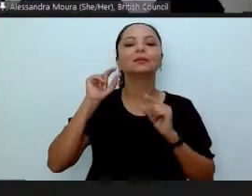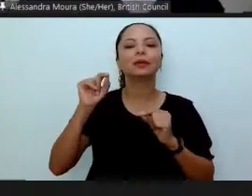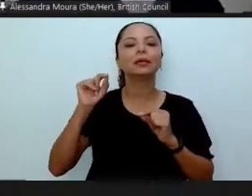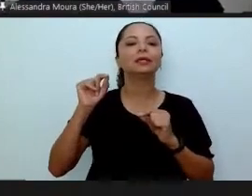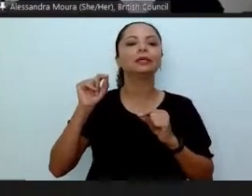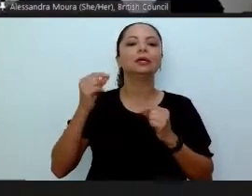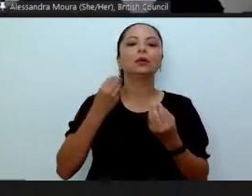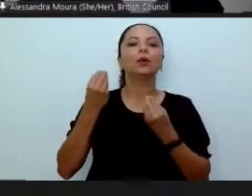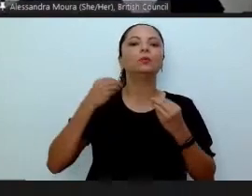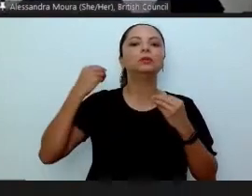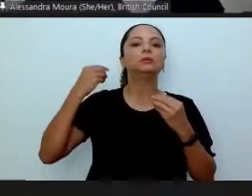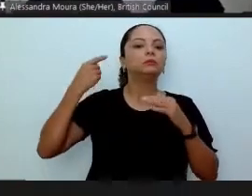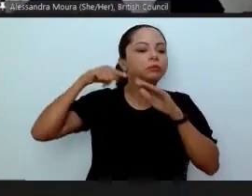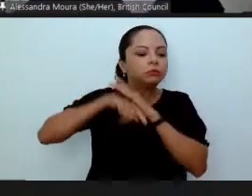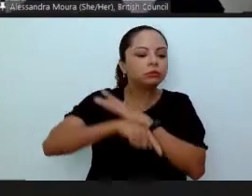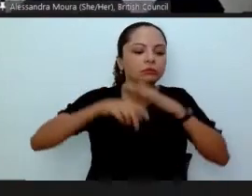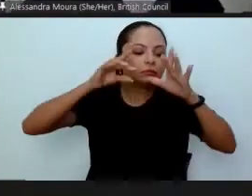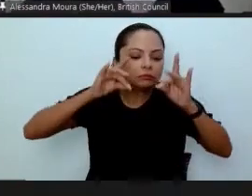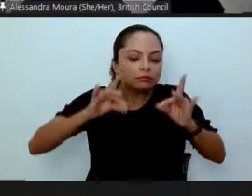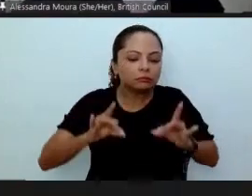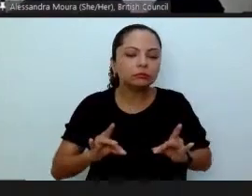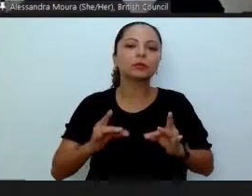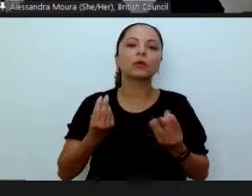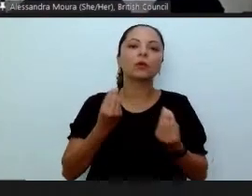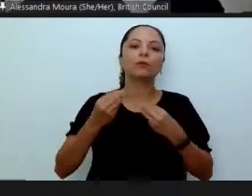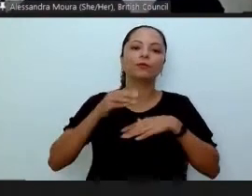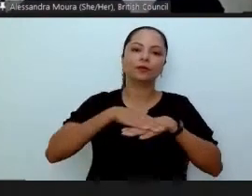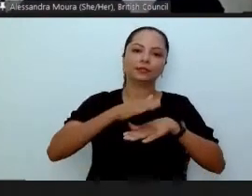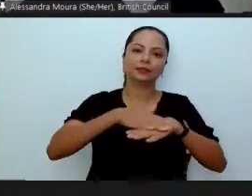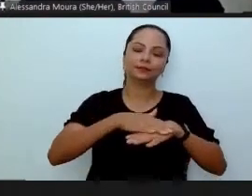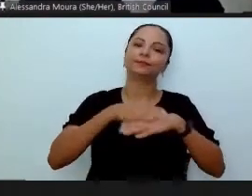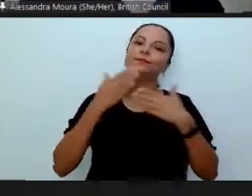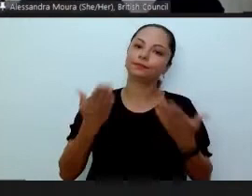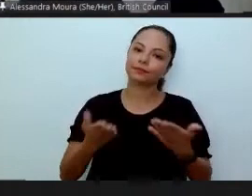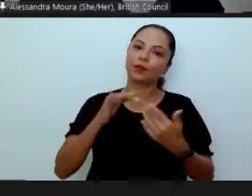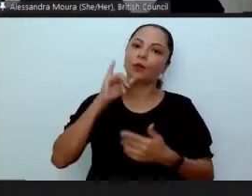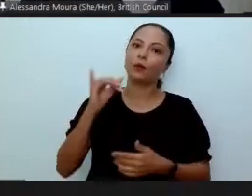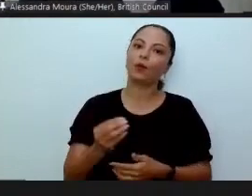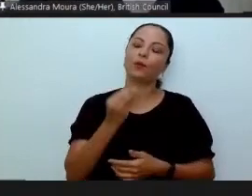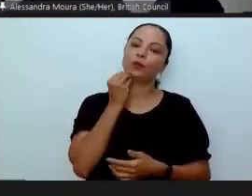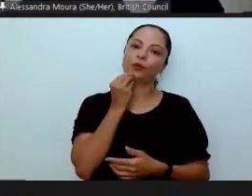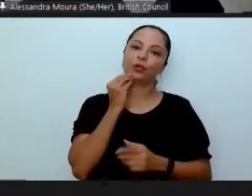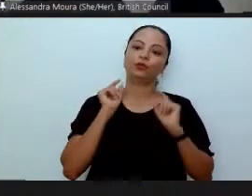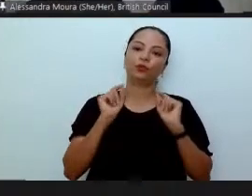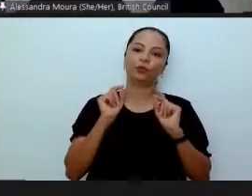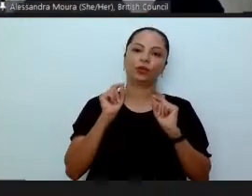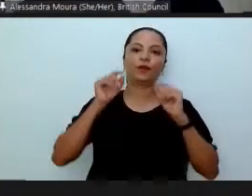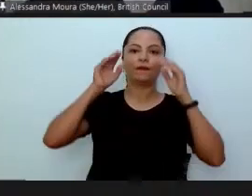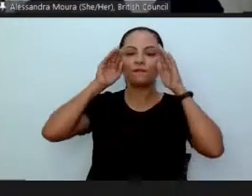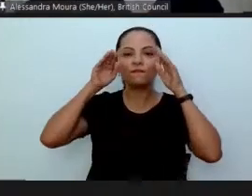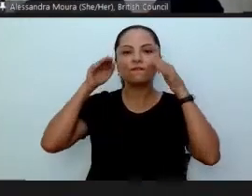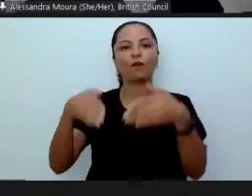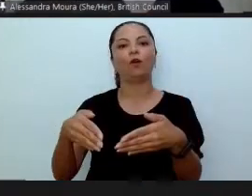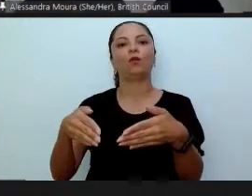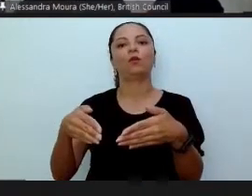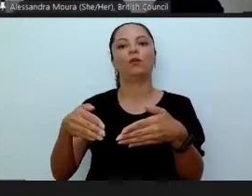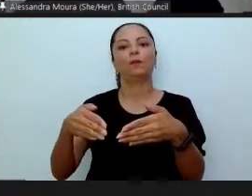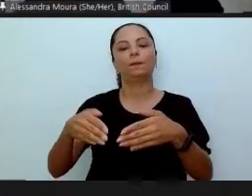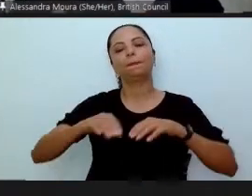what you're going to teach. So this is an opportunity for you to actually focus upon one particular lesson, one particular set of